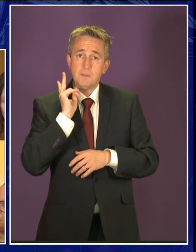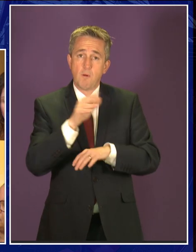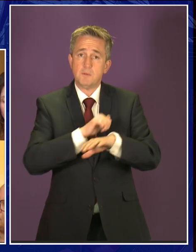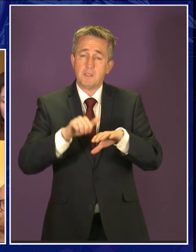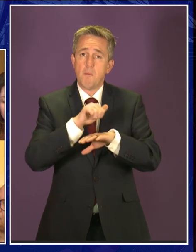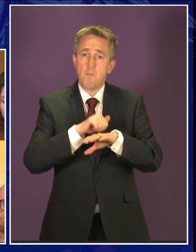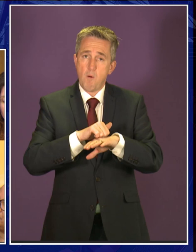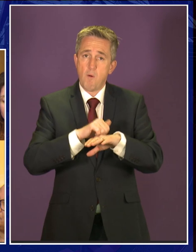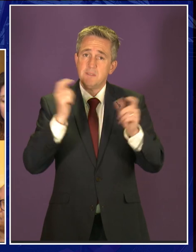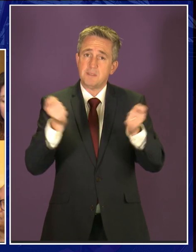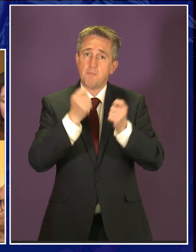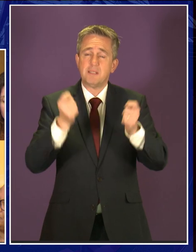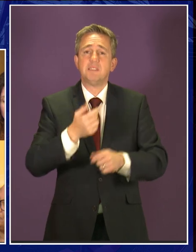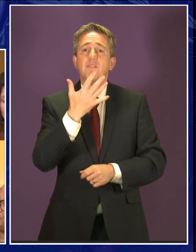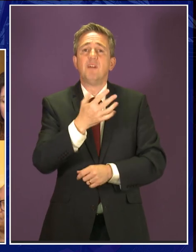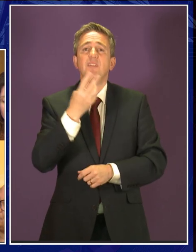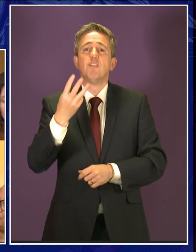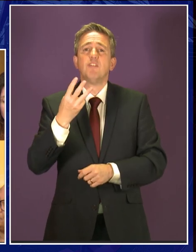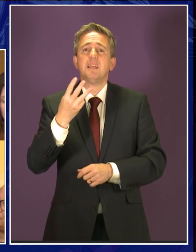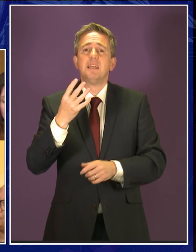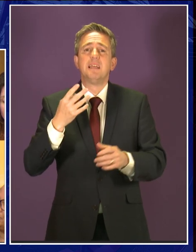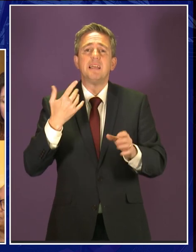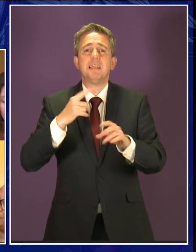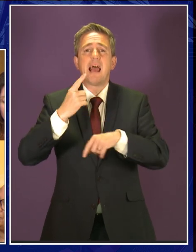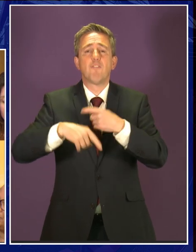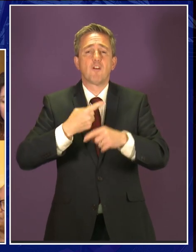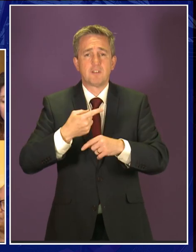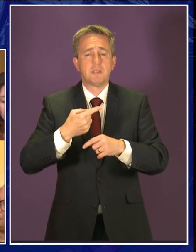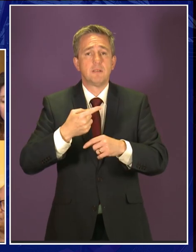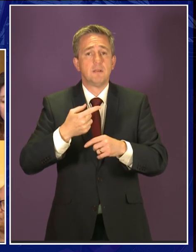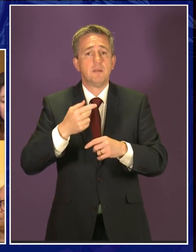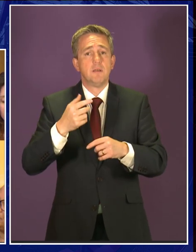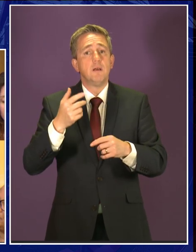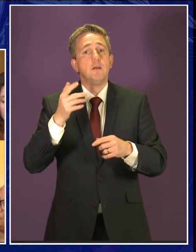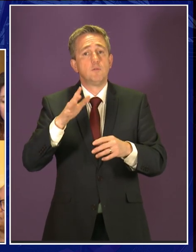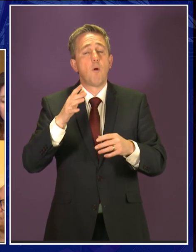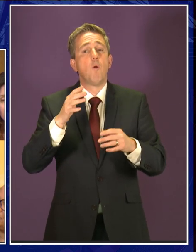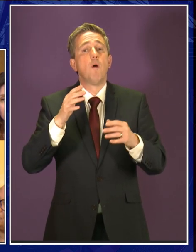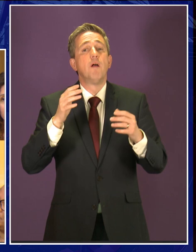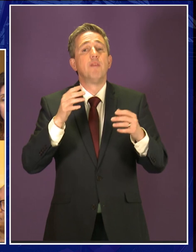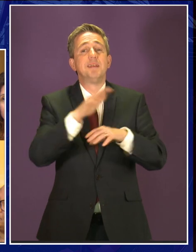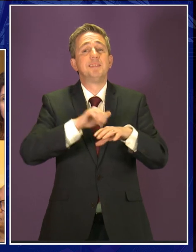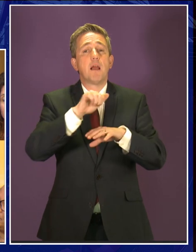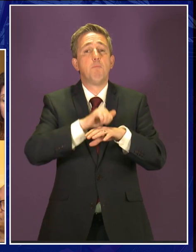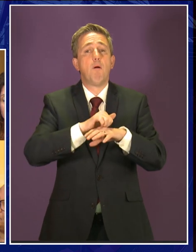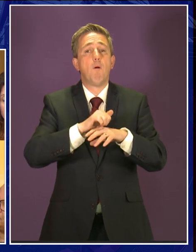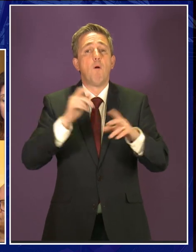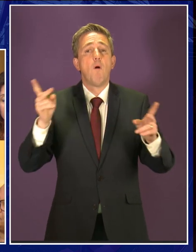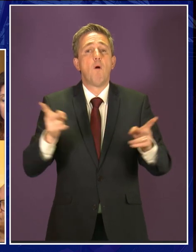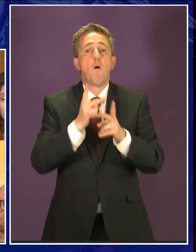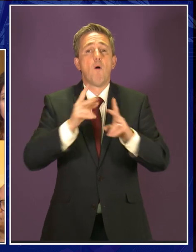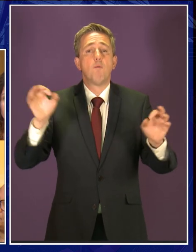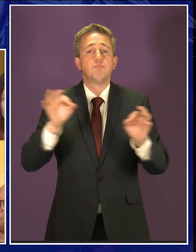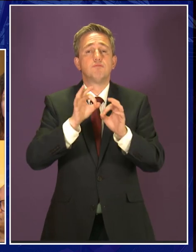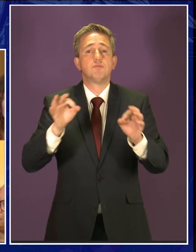Singapore celebrated its 53rd birthday. And to commemorate that, the Singapore Symphony Orchestra programmed a very